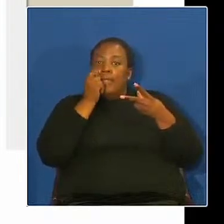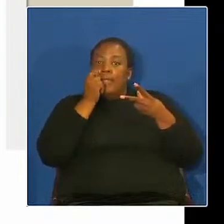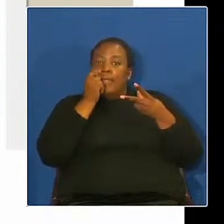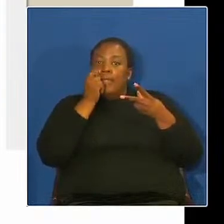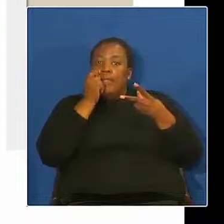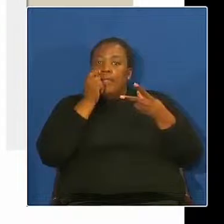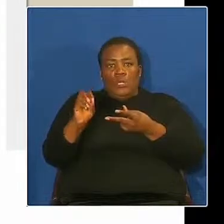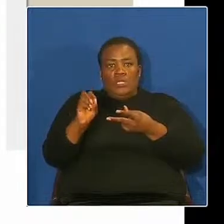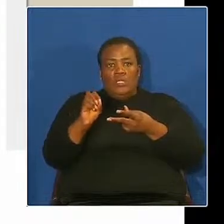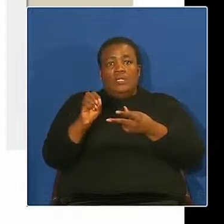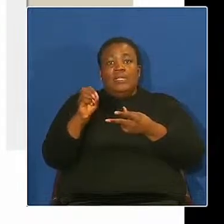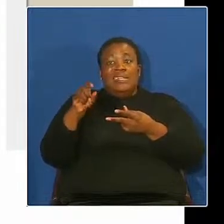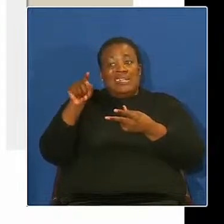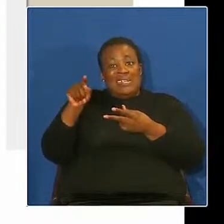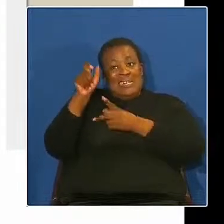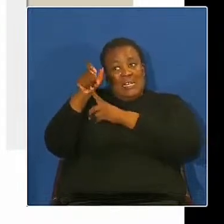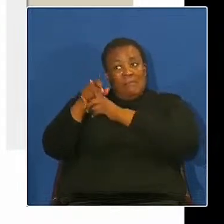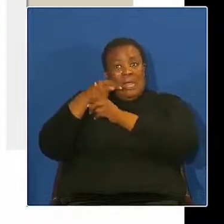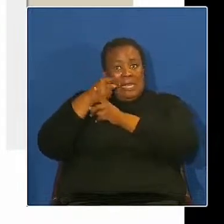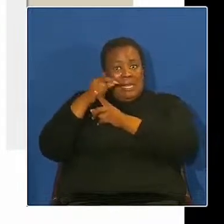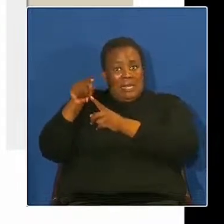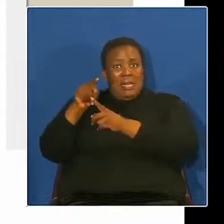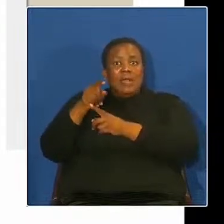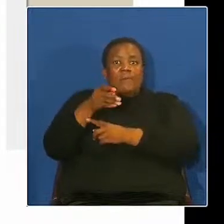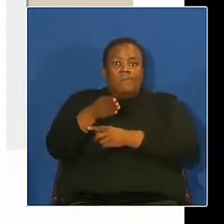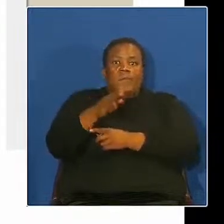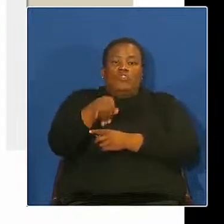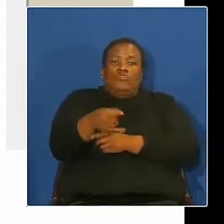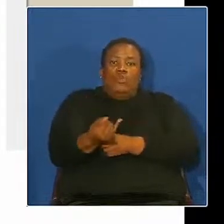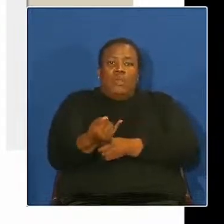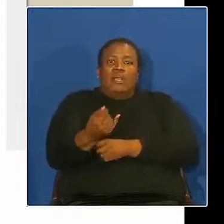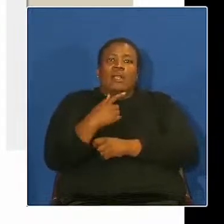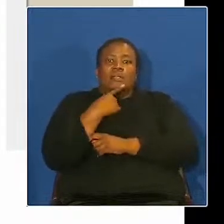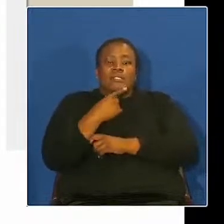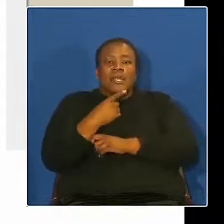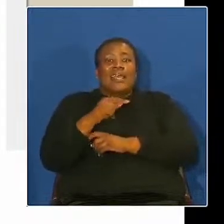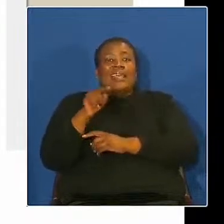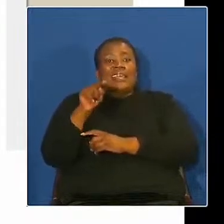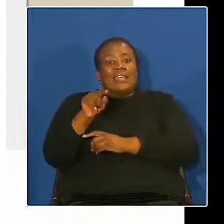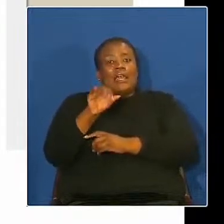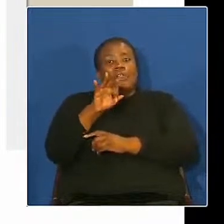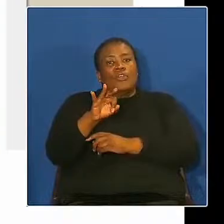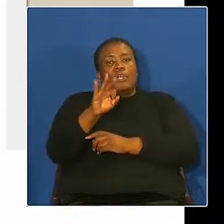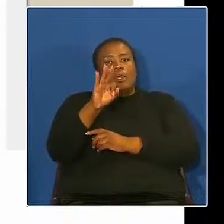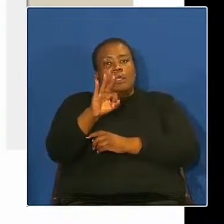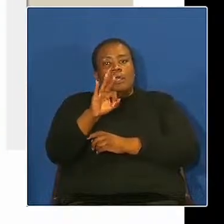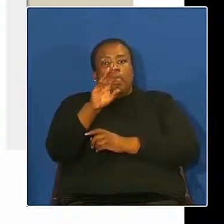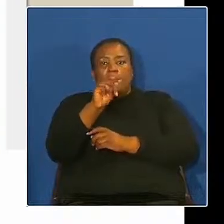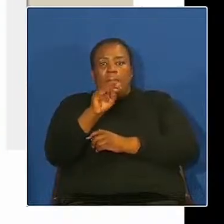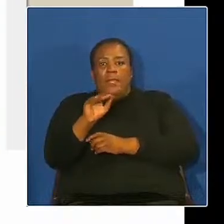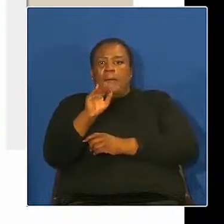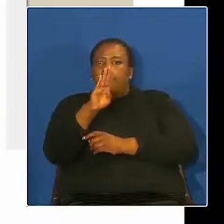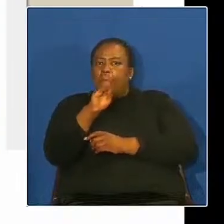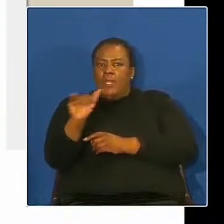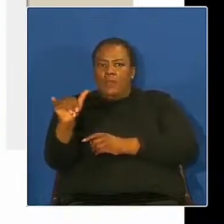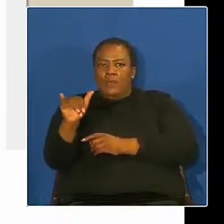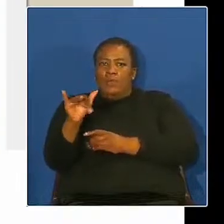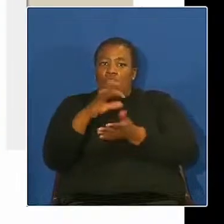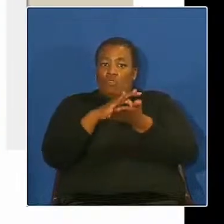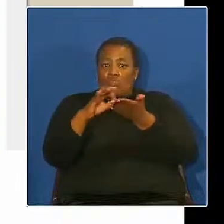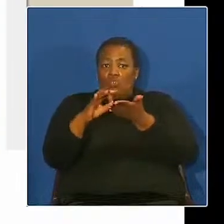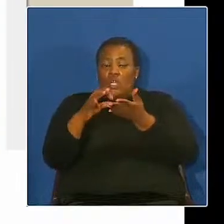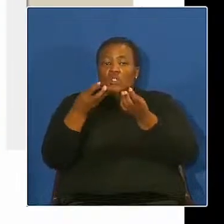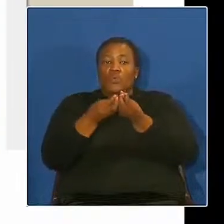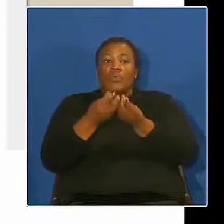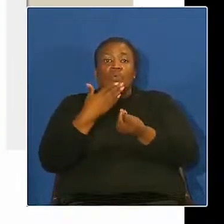Tuesday. He is the one I said has 3 billion contract with SAPS.